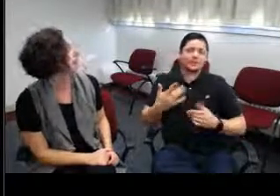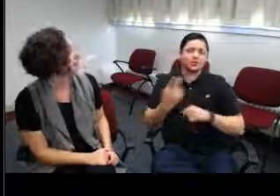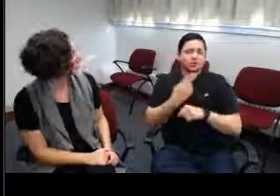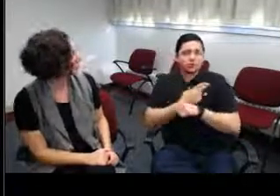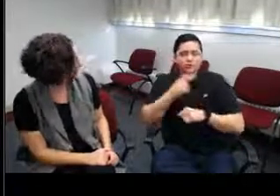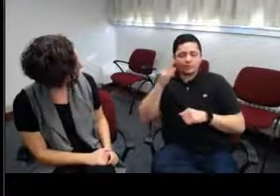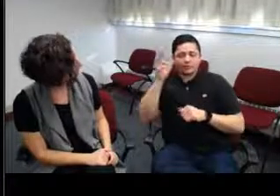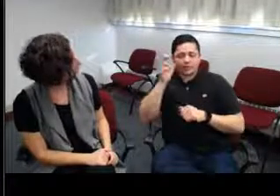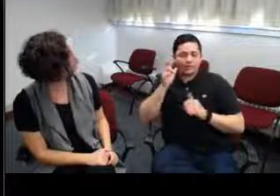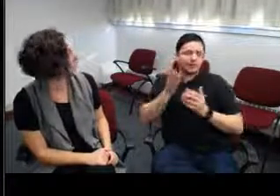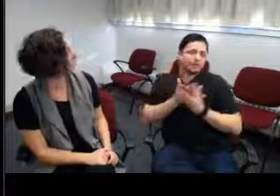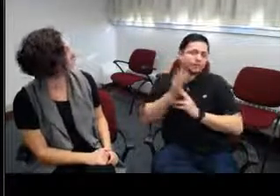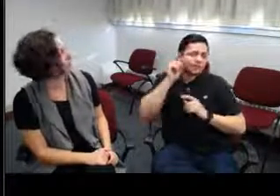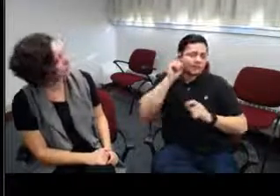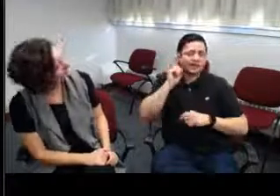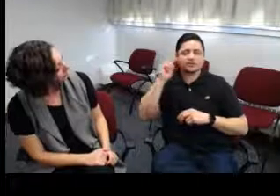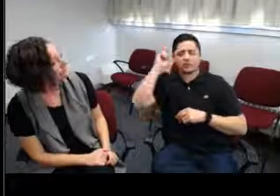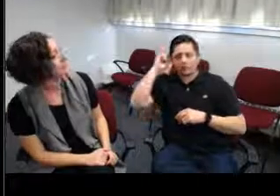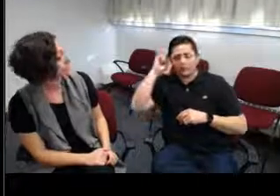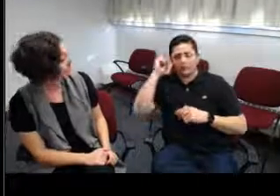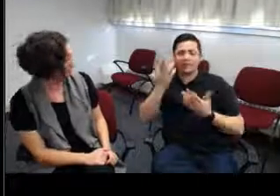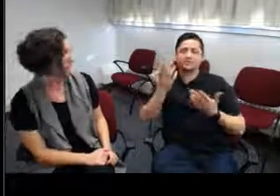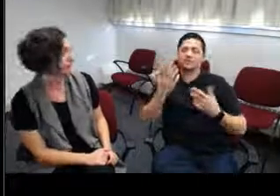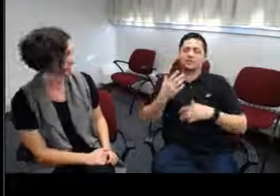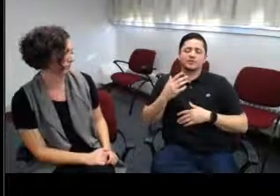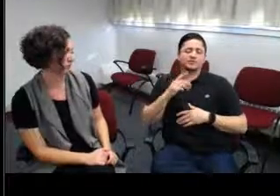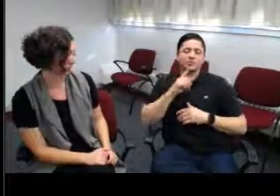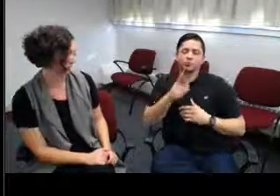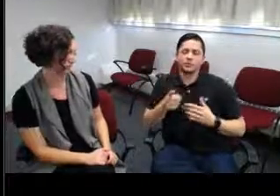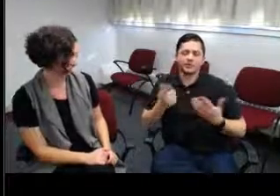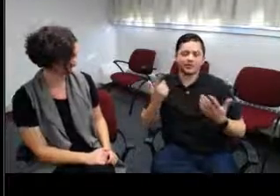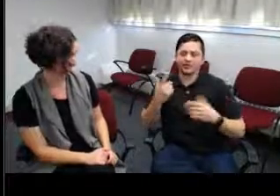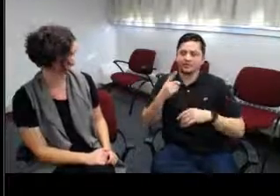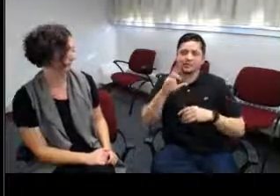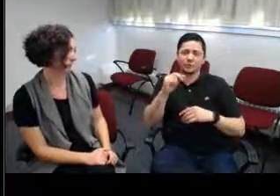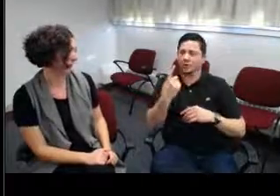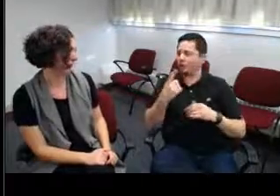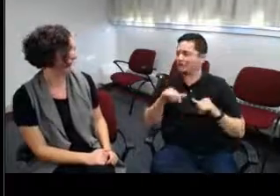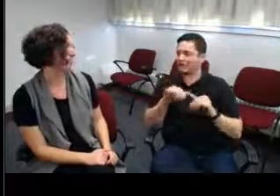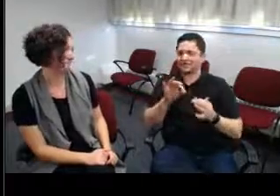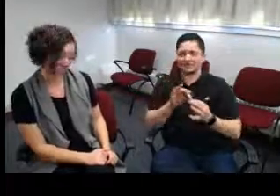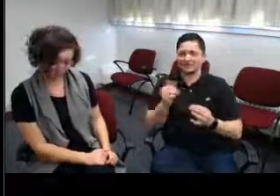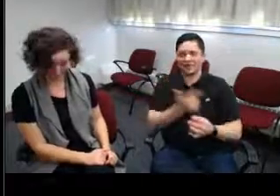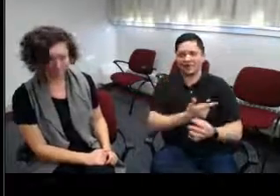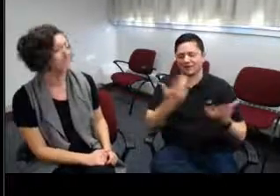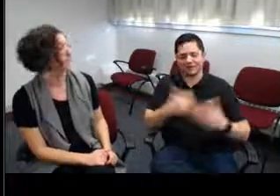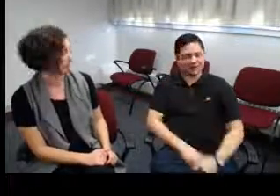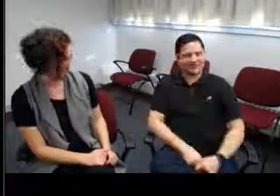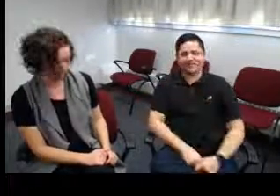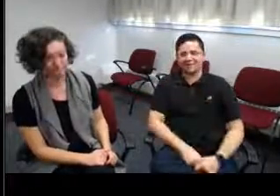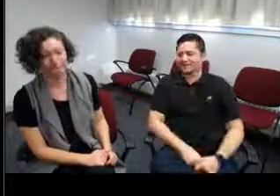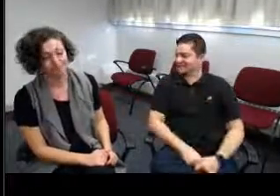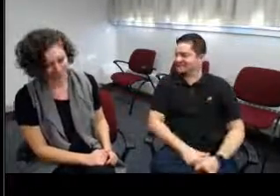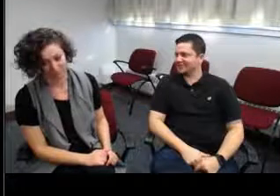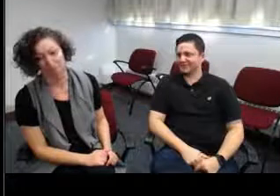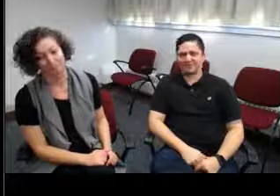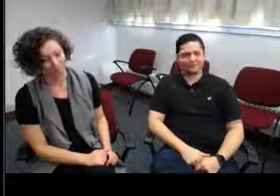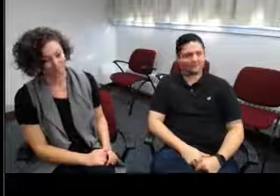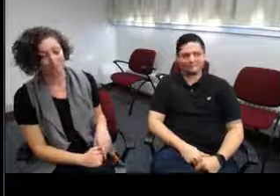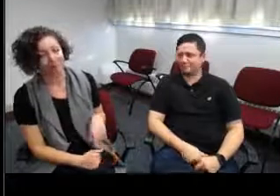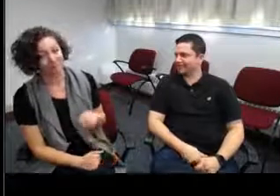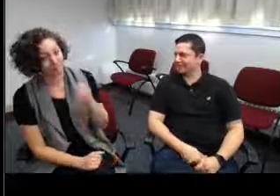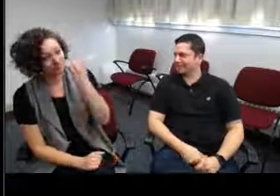And some deaf people maybe are hard of hearing and they use some hearing, whether it's through an implant or hearing aids,